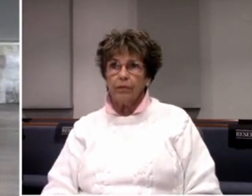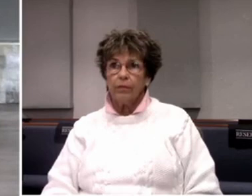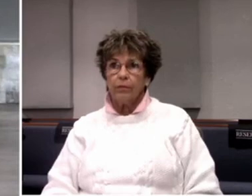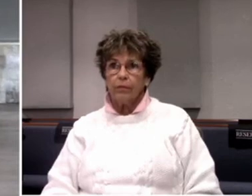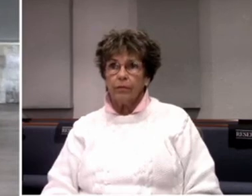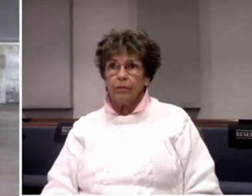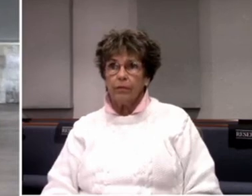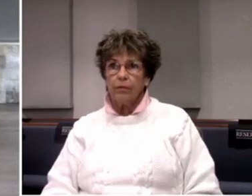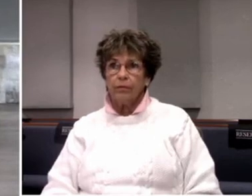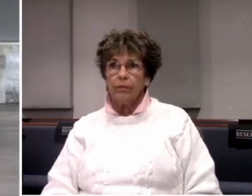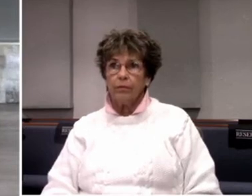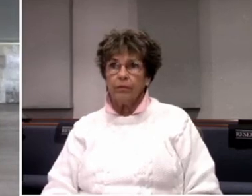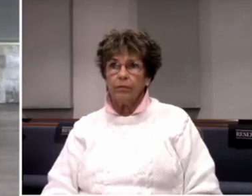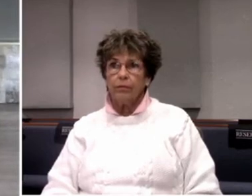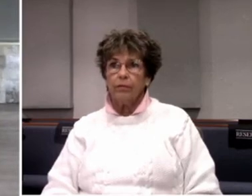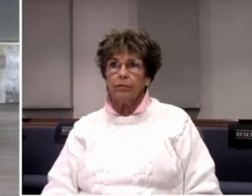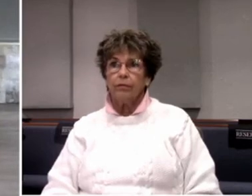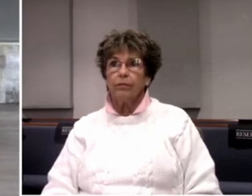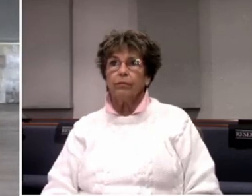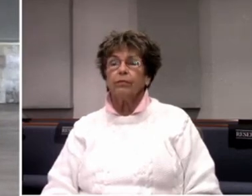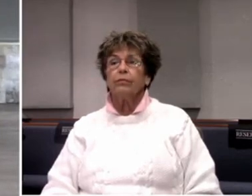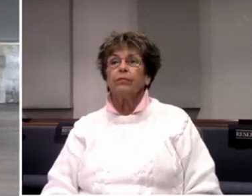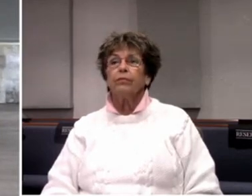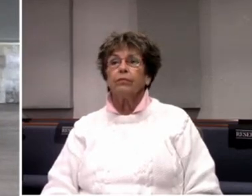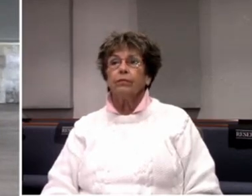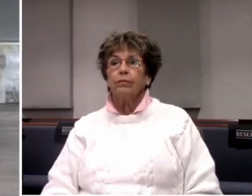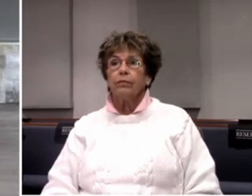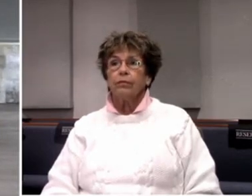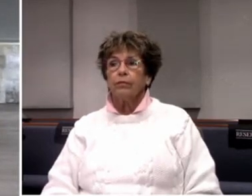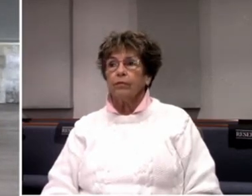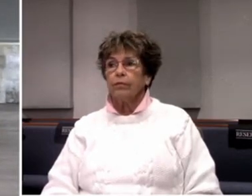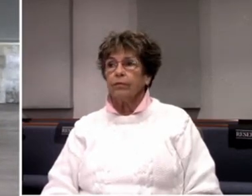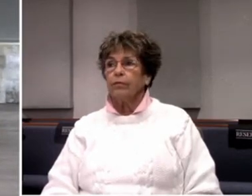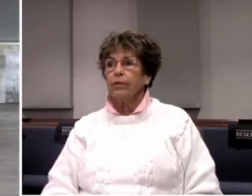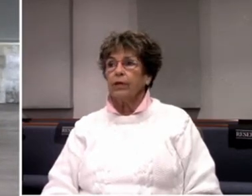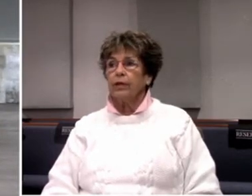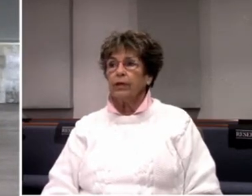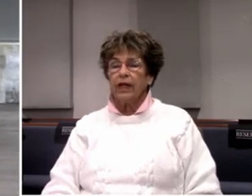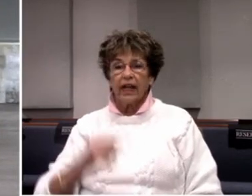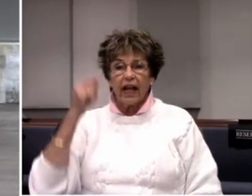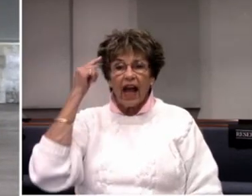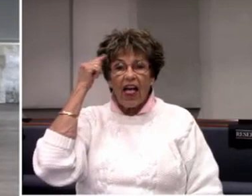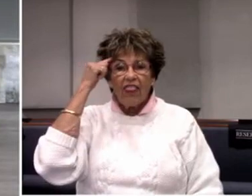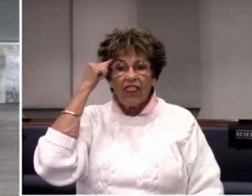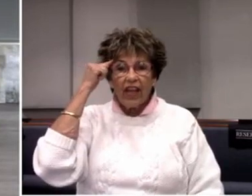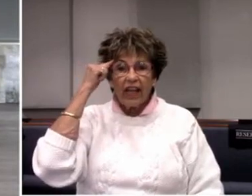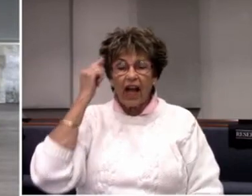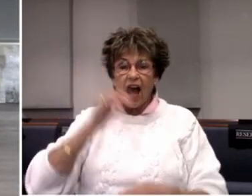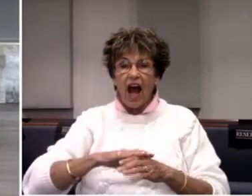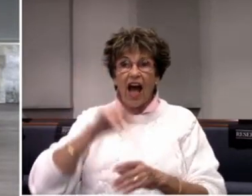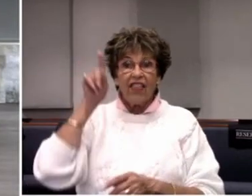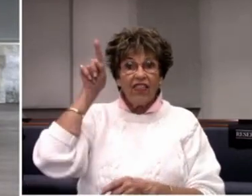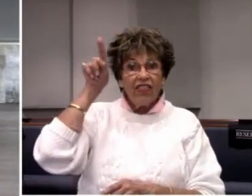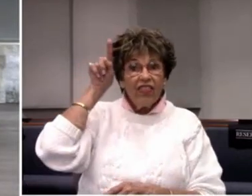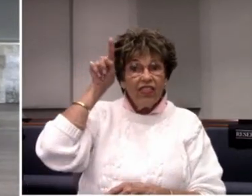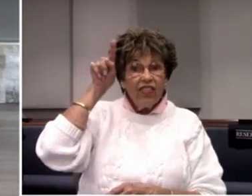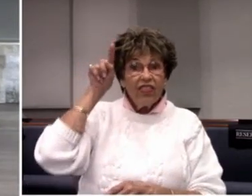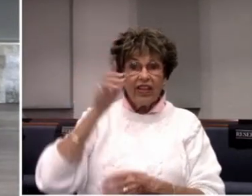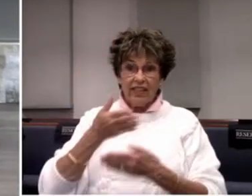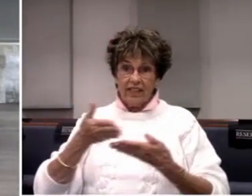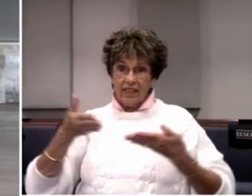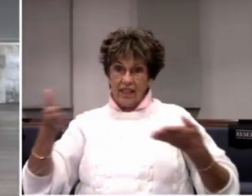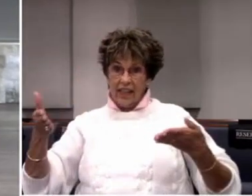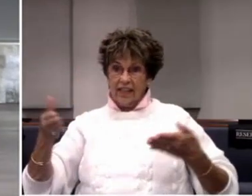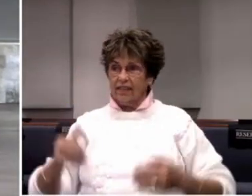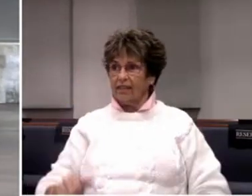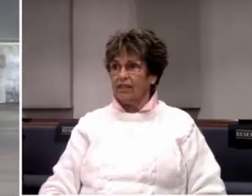good report, if there be any virtue and if there be any praise, finish it, please, think on these things. Don't